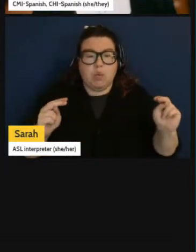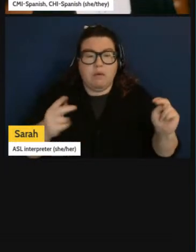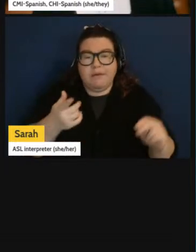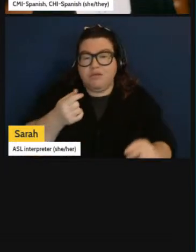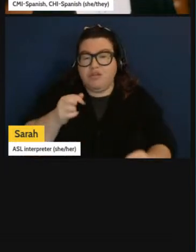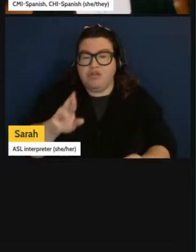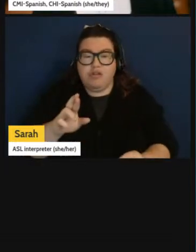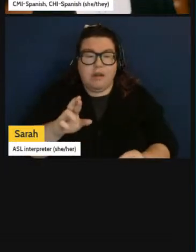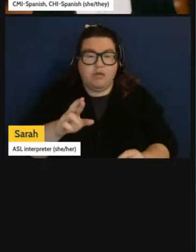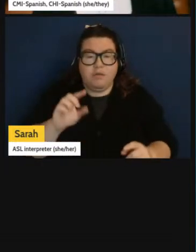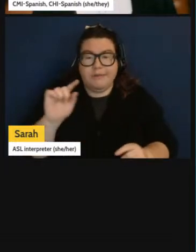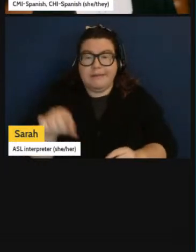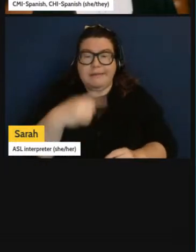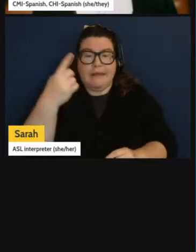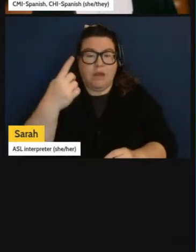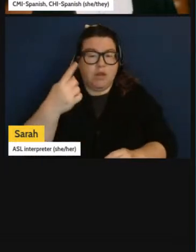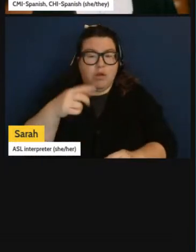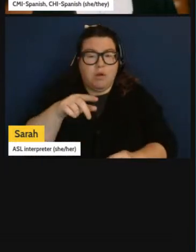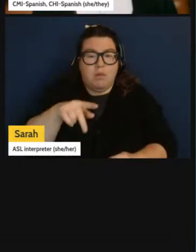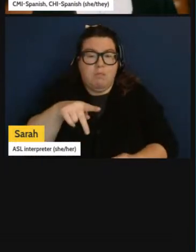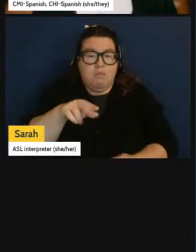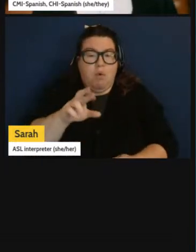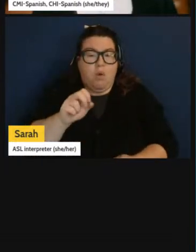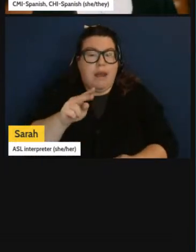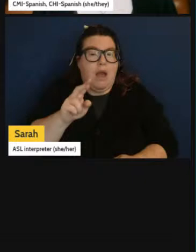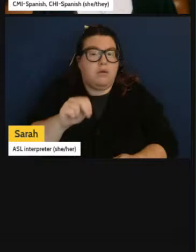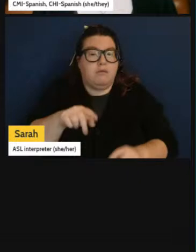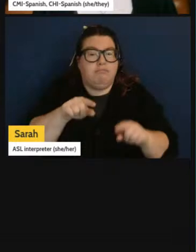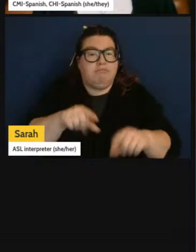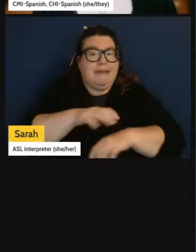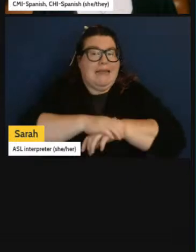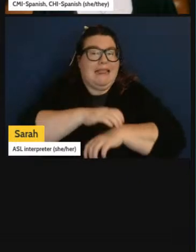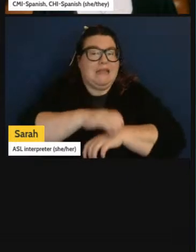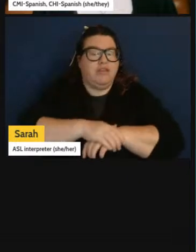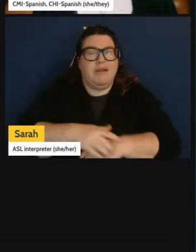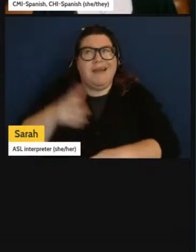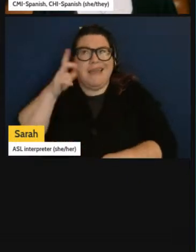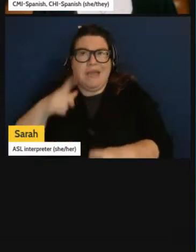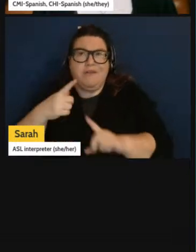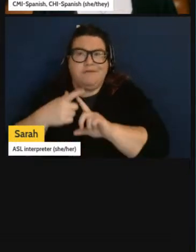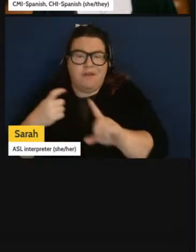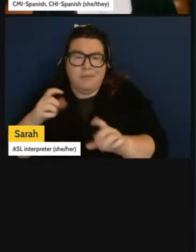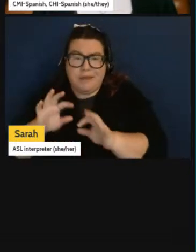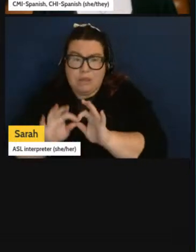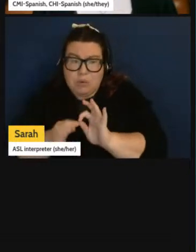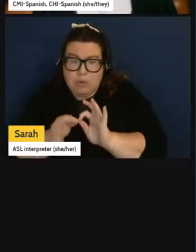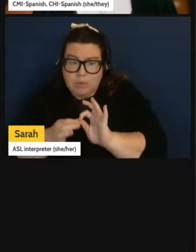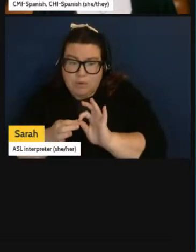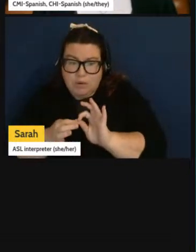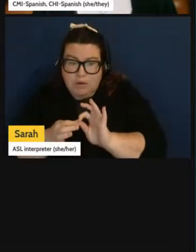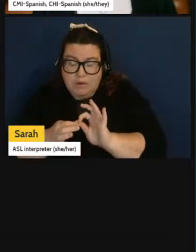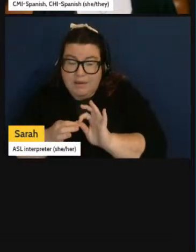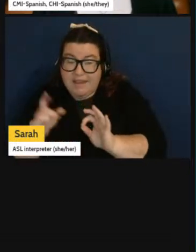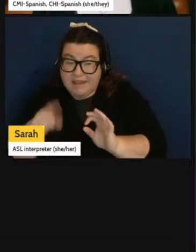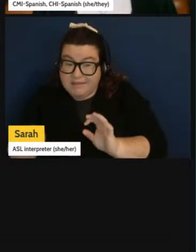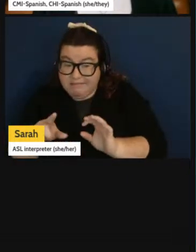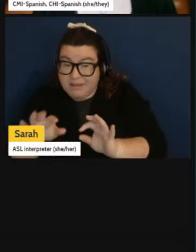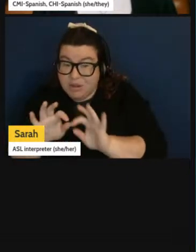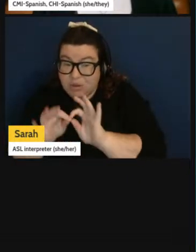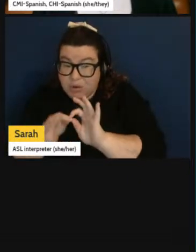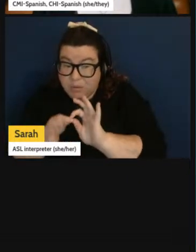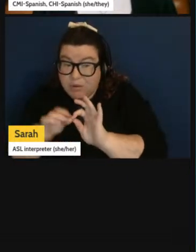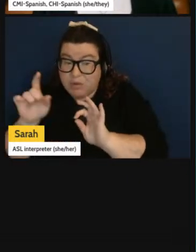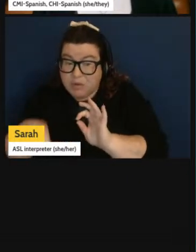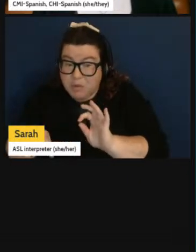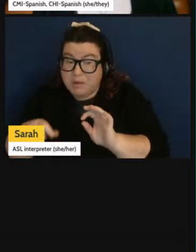in English. So I still hear from interpreters, and as interpreters, We're supposed to